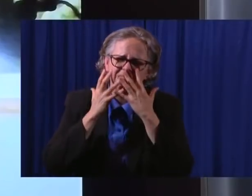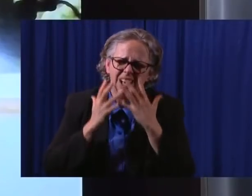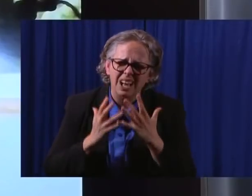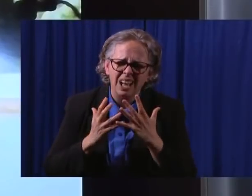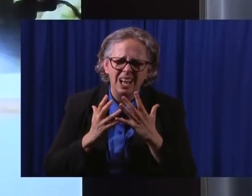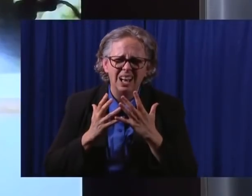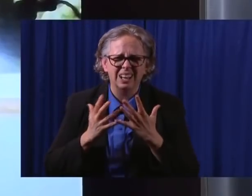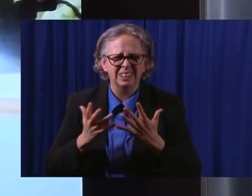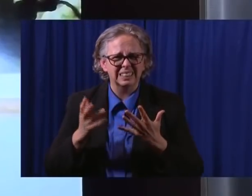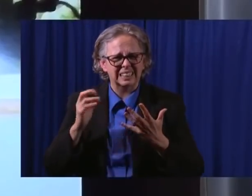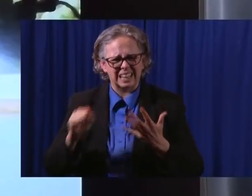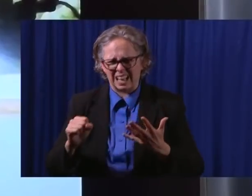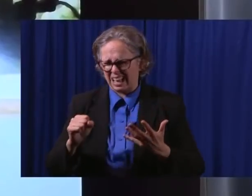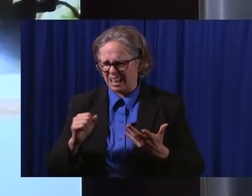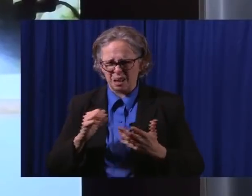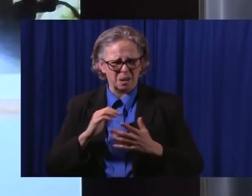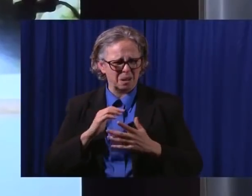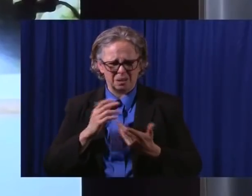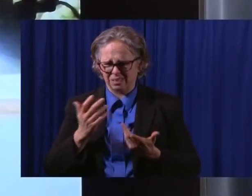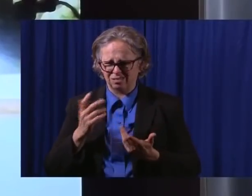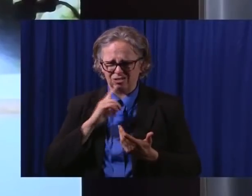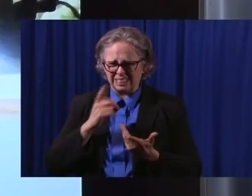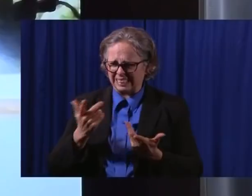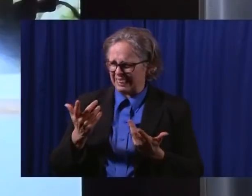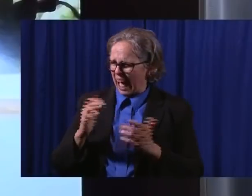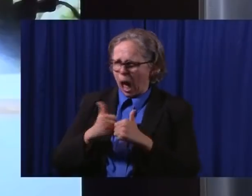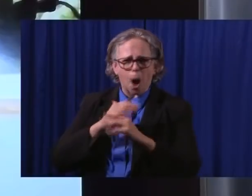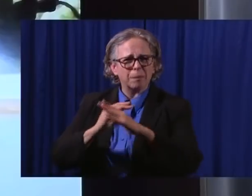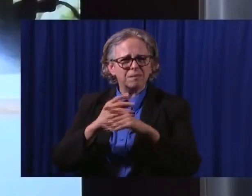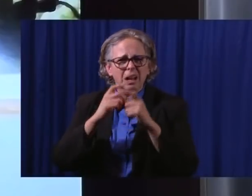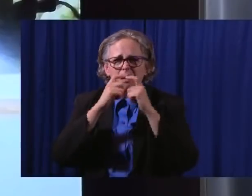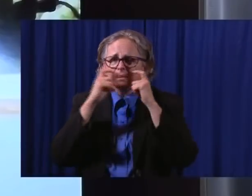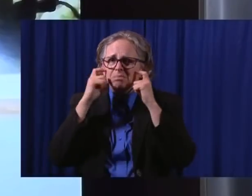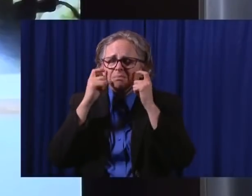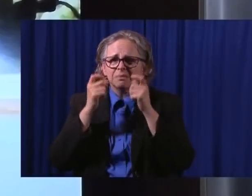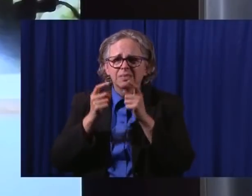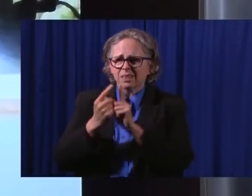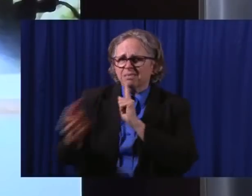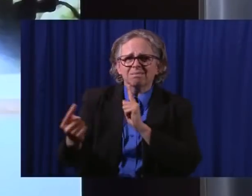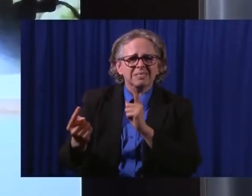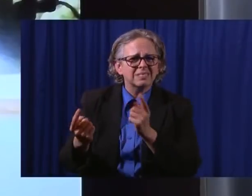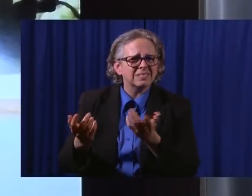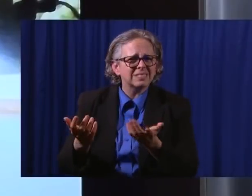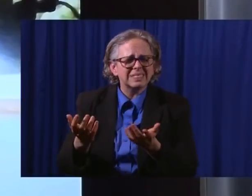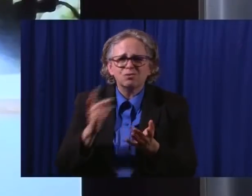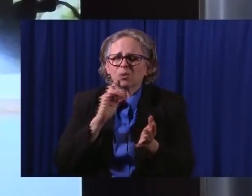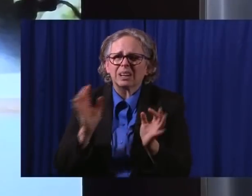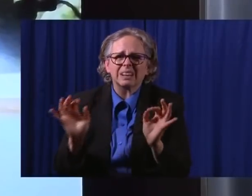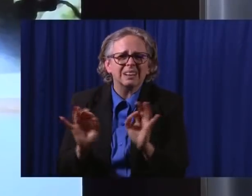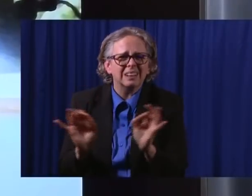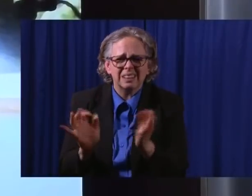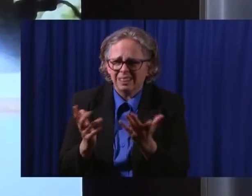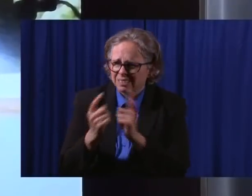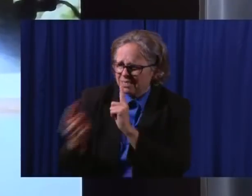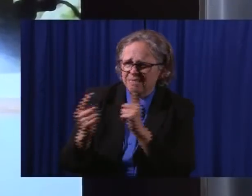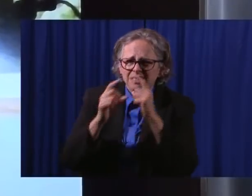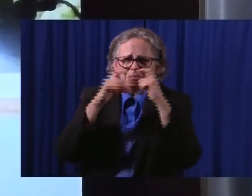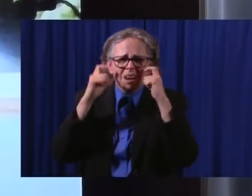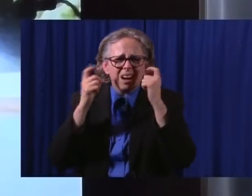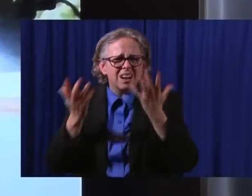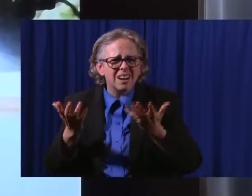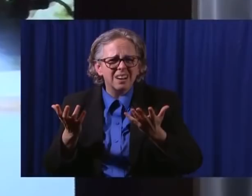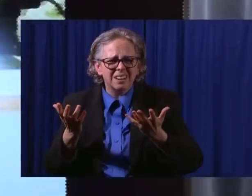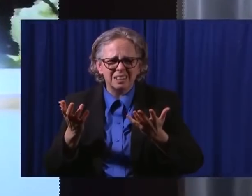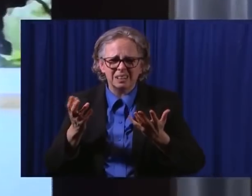simple measures like wearing masks and maintaining that 6-foot distance. Well, thank you very much. Are you seeing anything